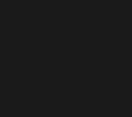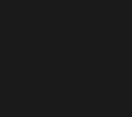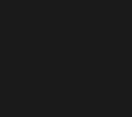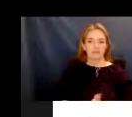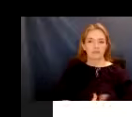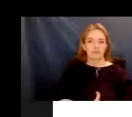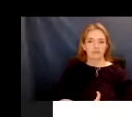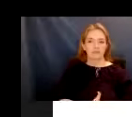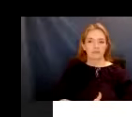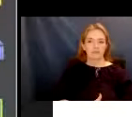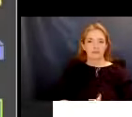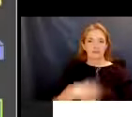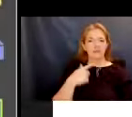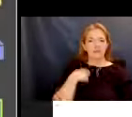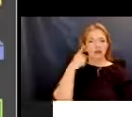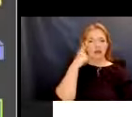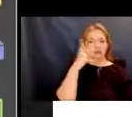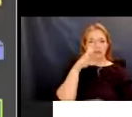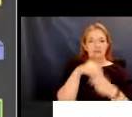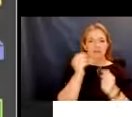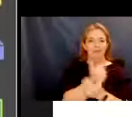got all of the qualities or